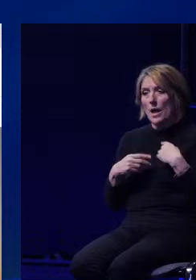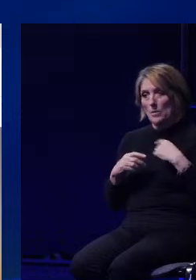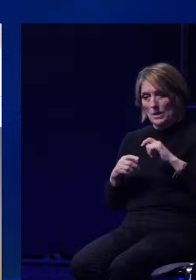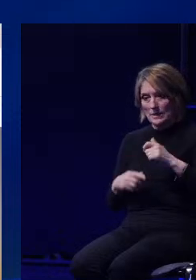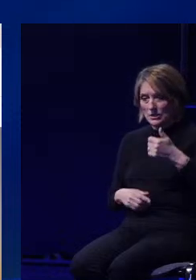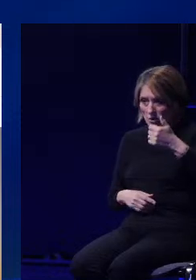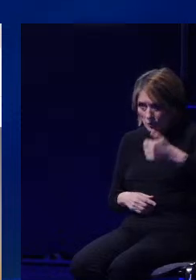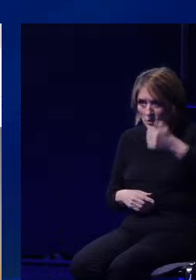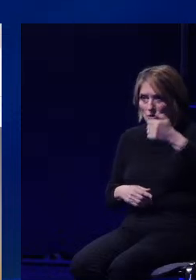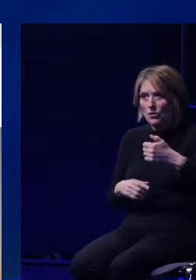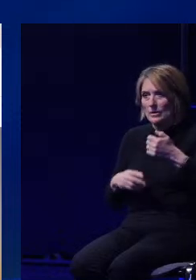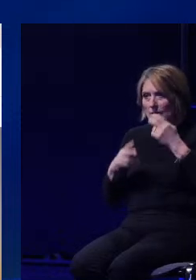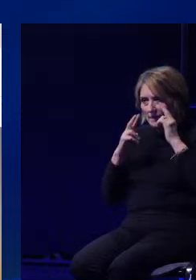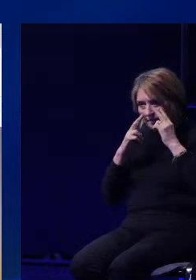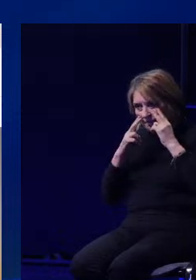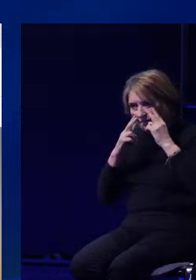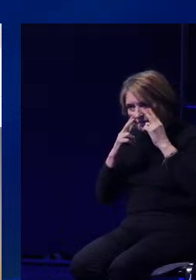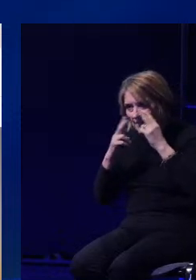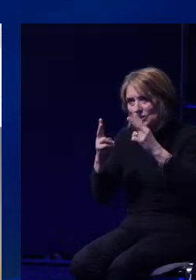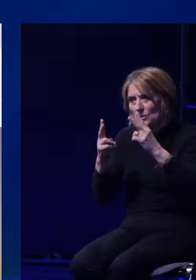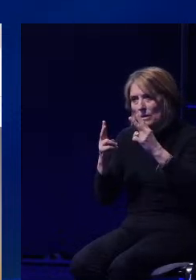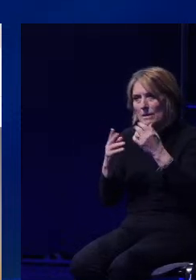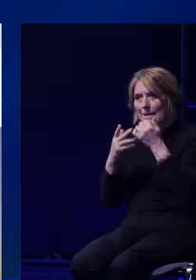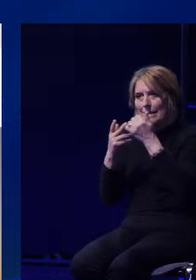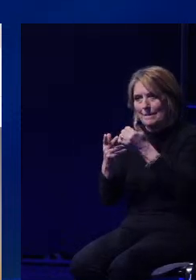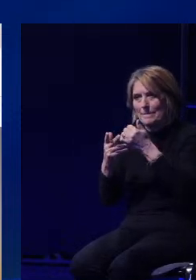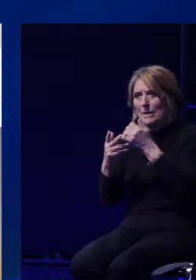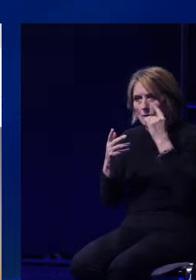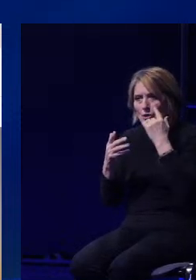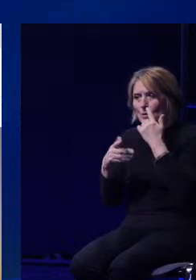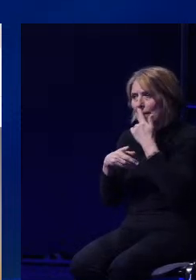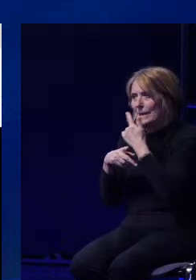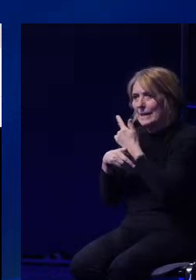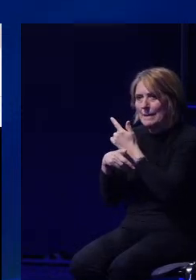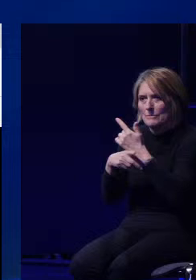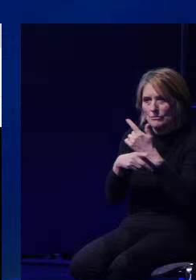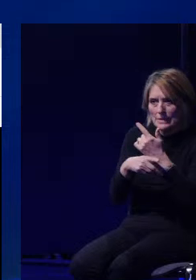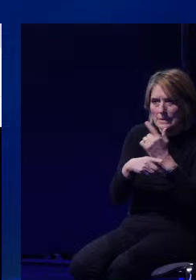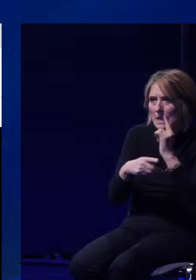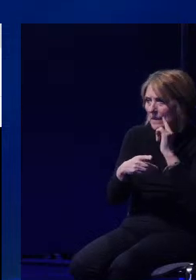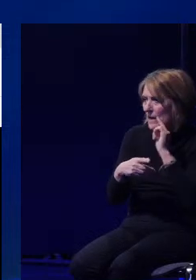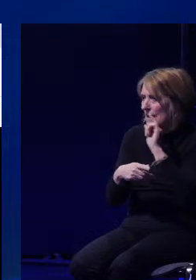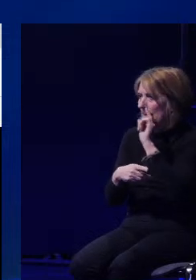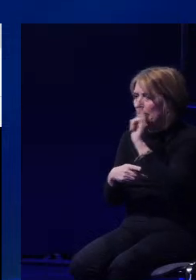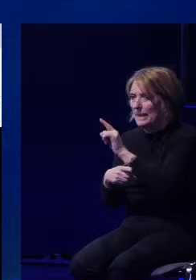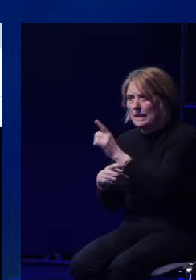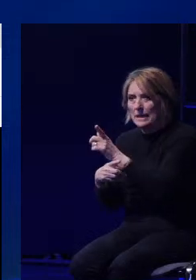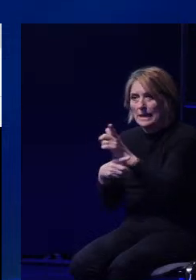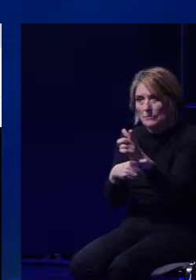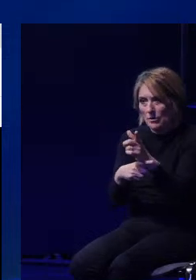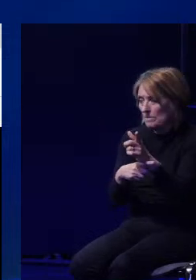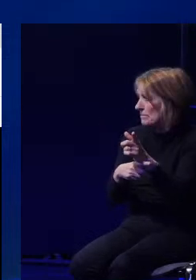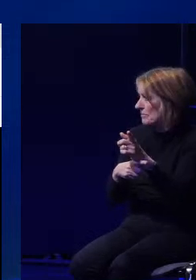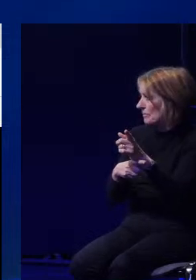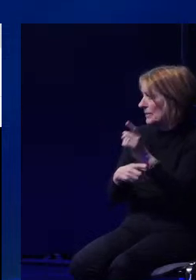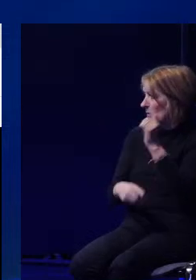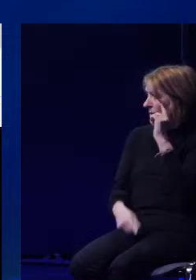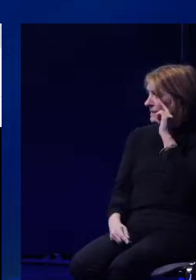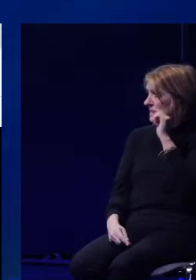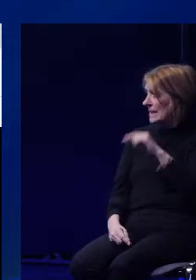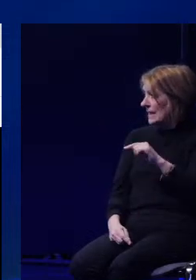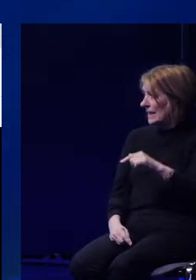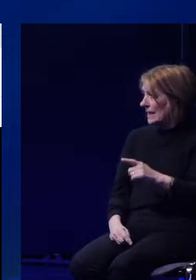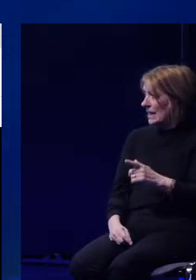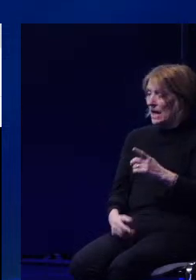some of the cameras that are in here. I'm going to switch to one of those cameras here. And as you can see, down here I have